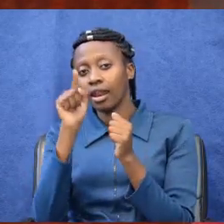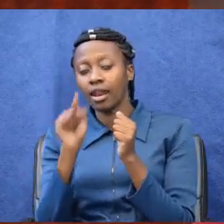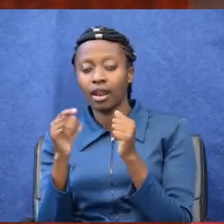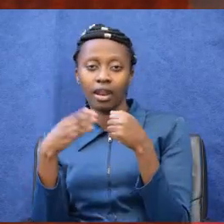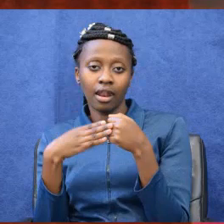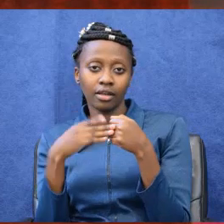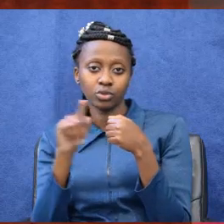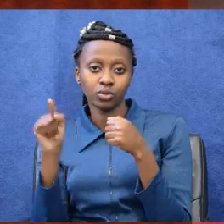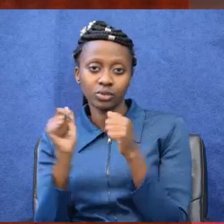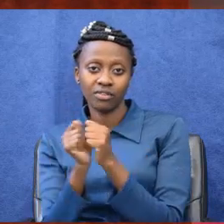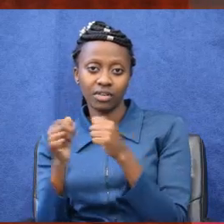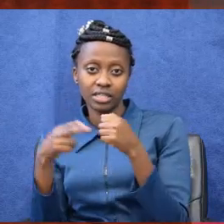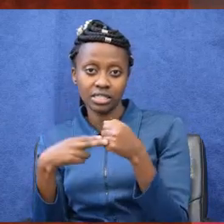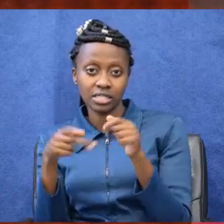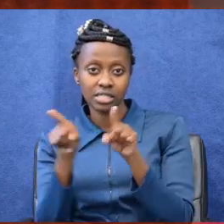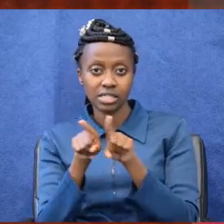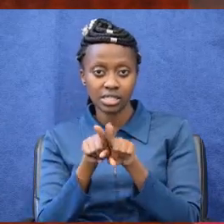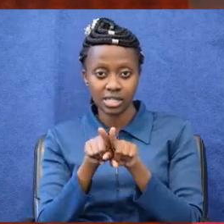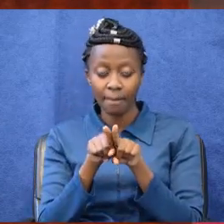called Gideon